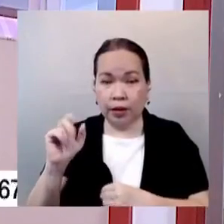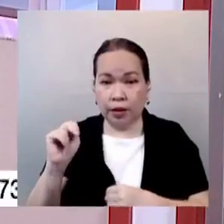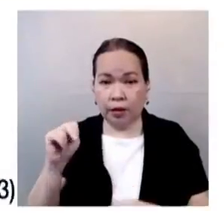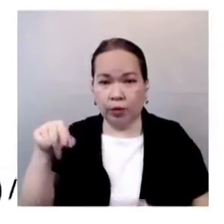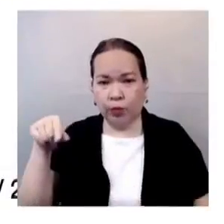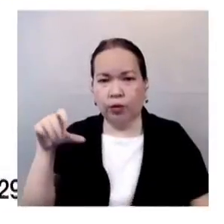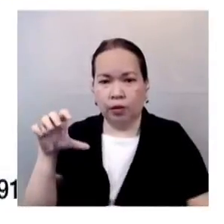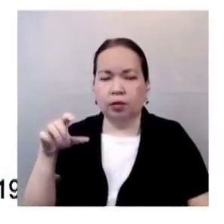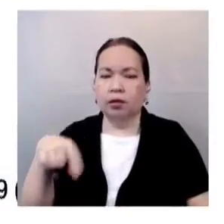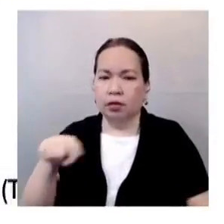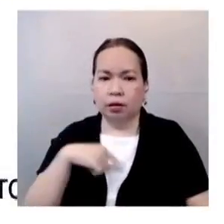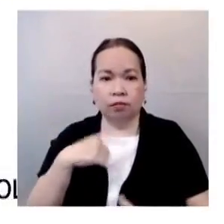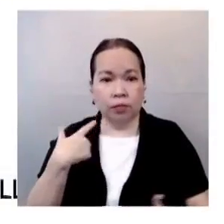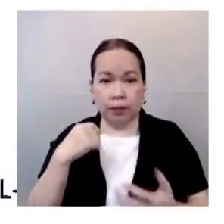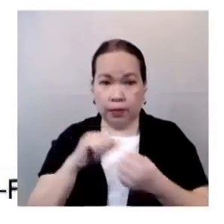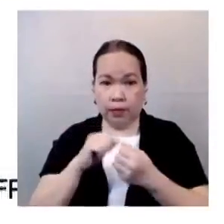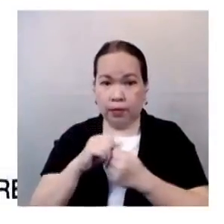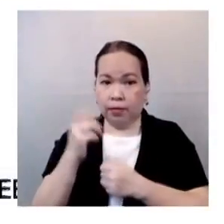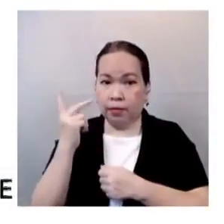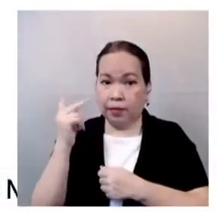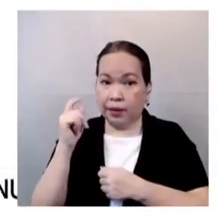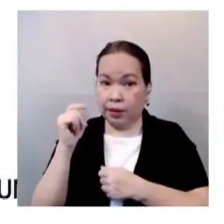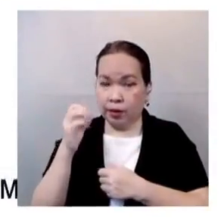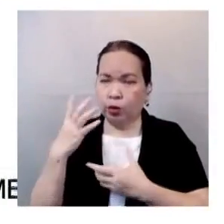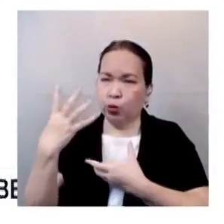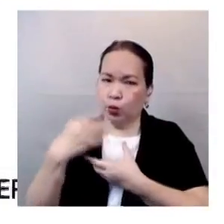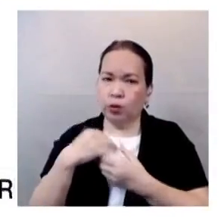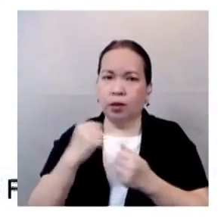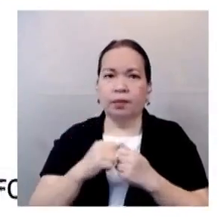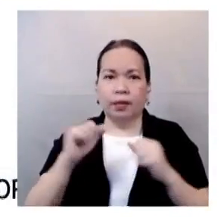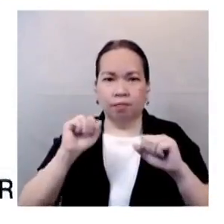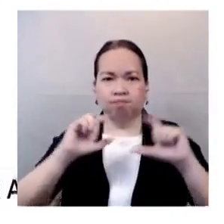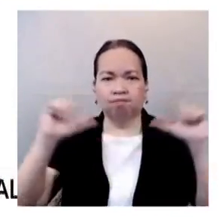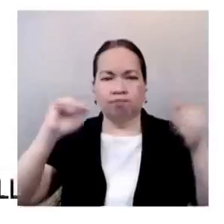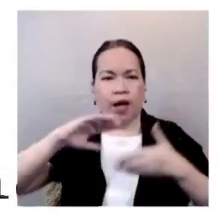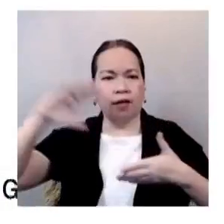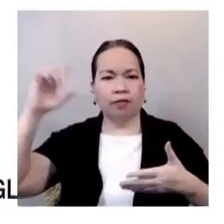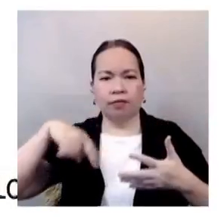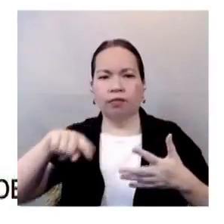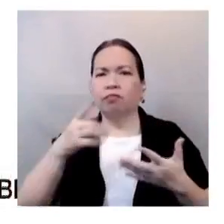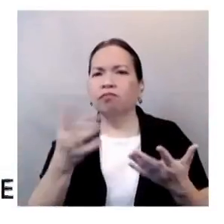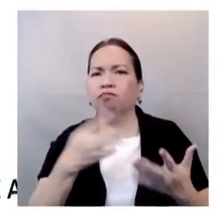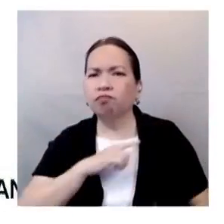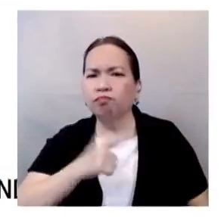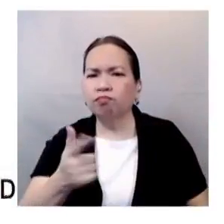now joins us live from there with the latest. Kat, over to you.